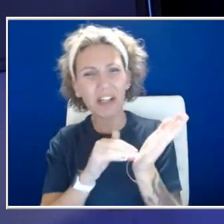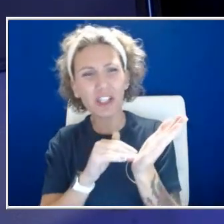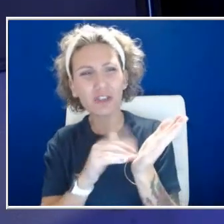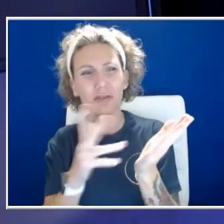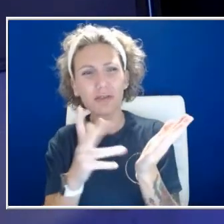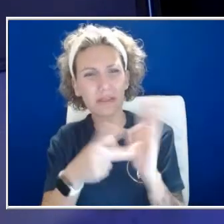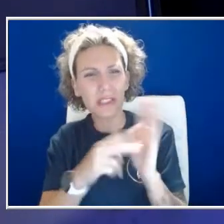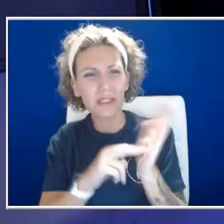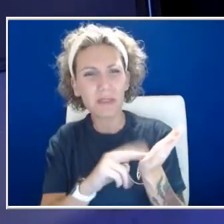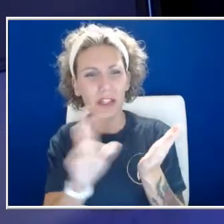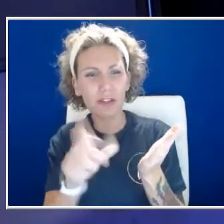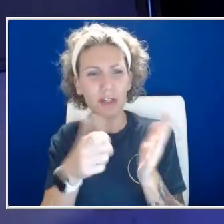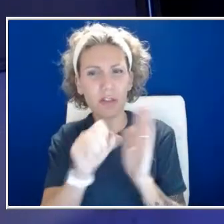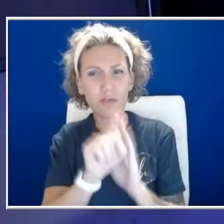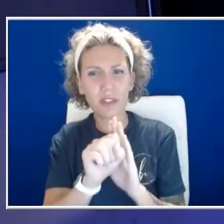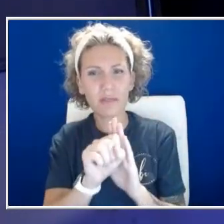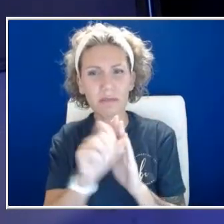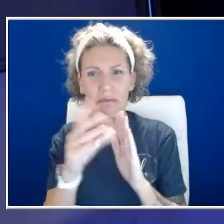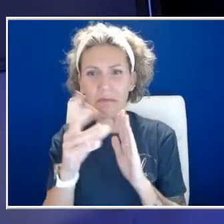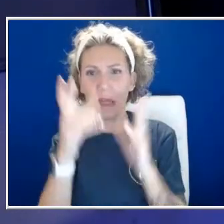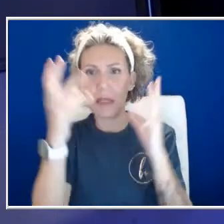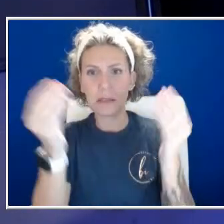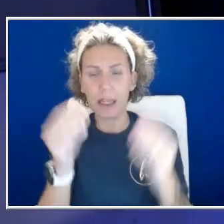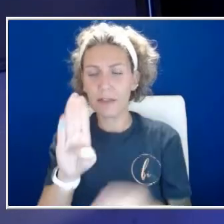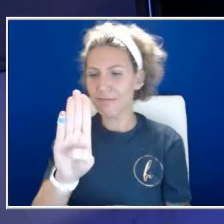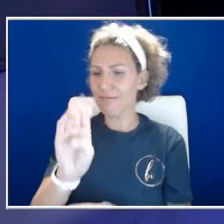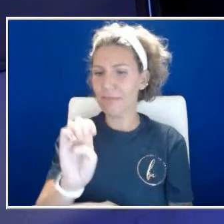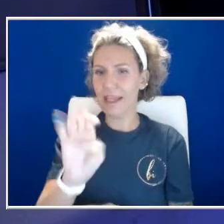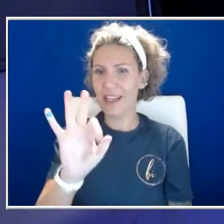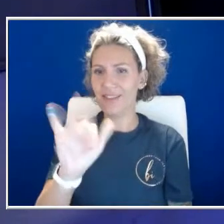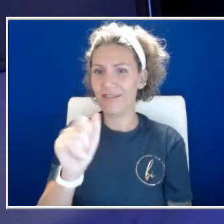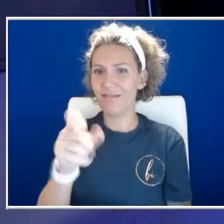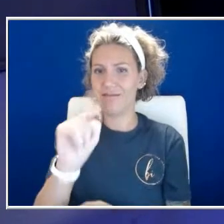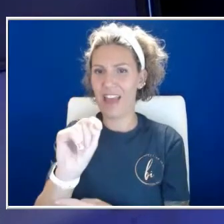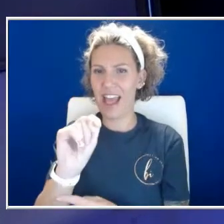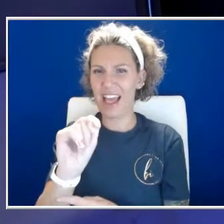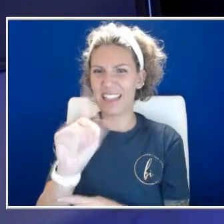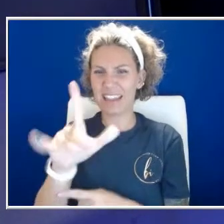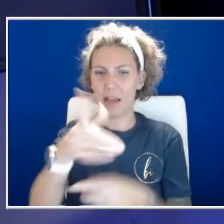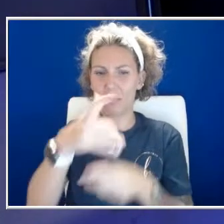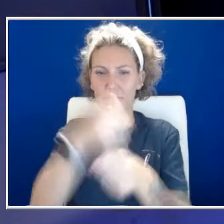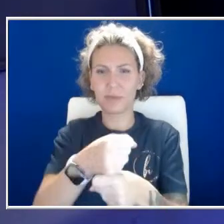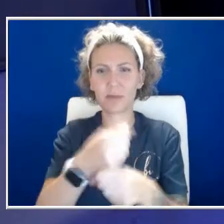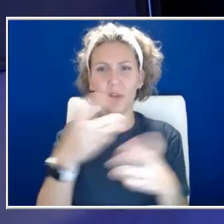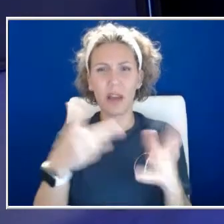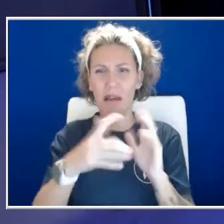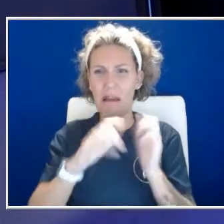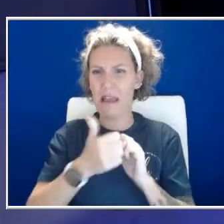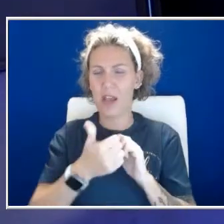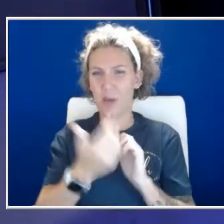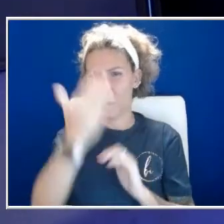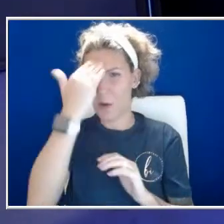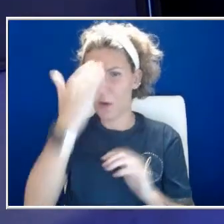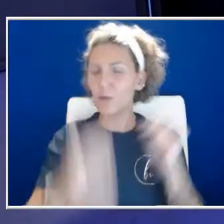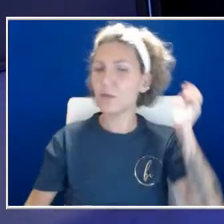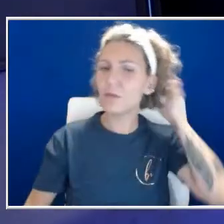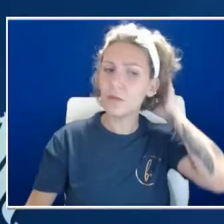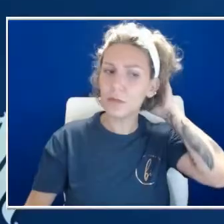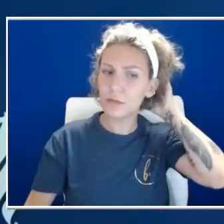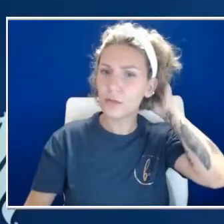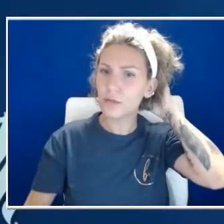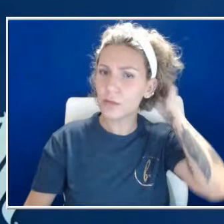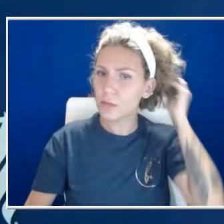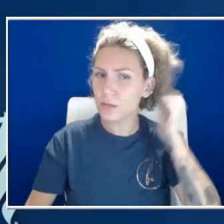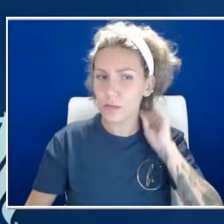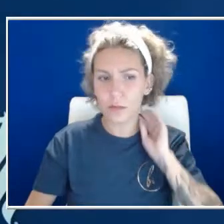symptoms outside of Be Fast? We talk about that. It's so important. But how do we know then? How do we? I agree. I think the whole point of